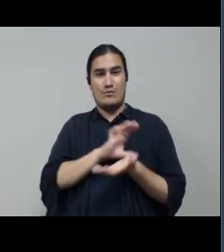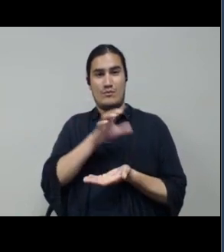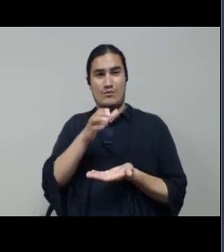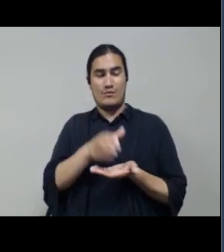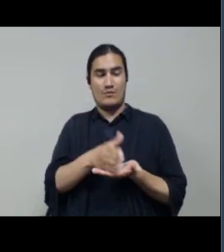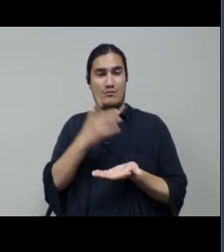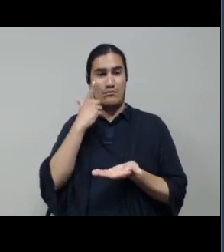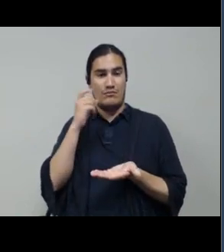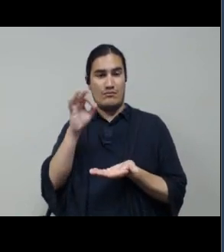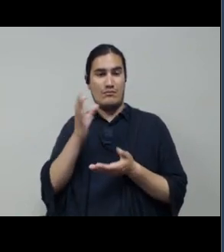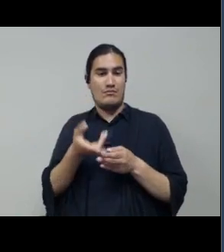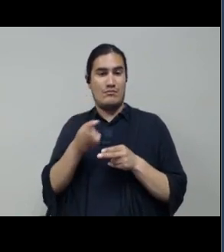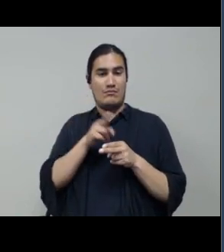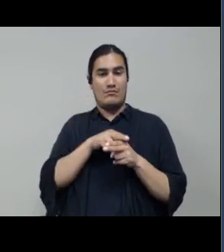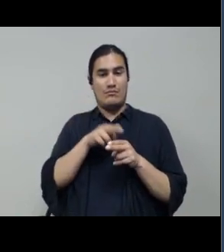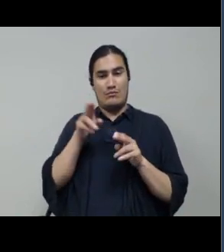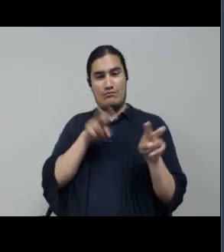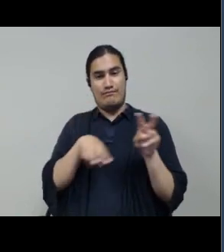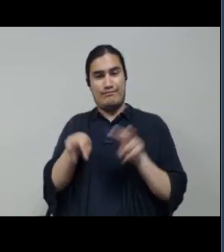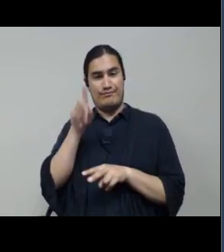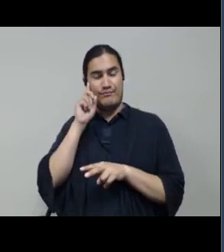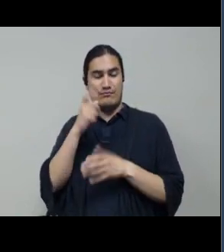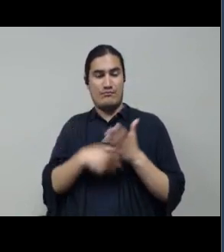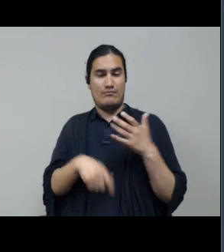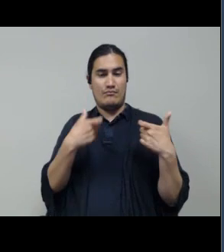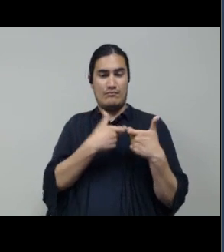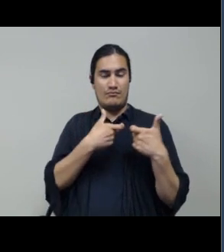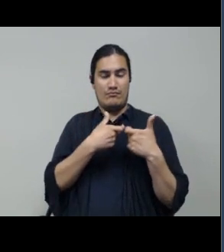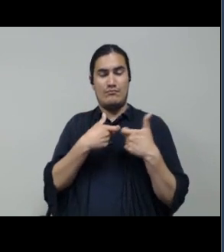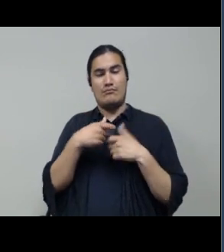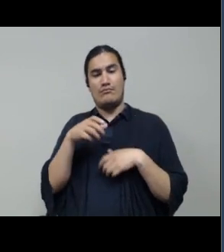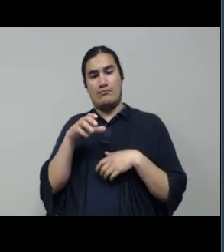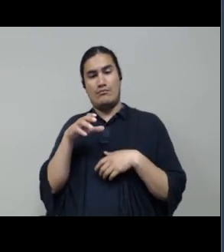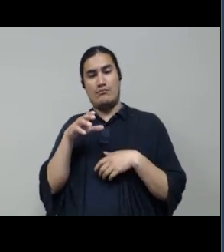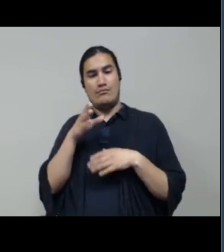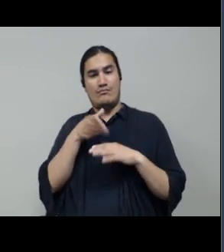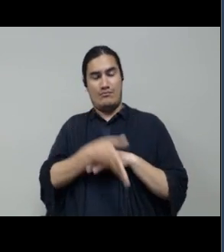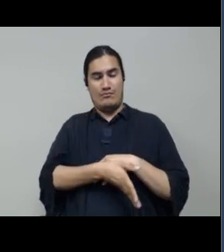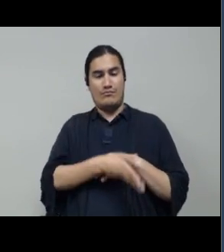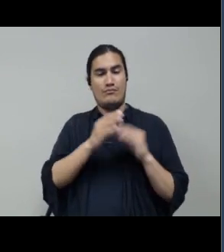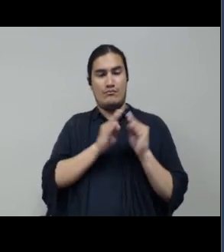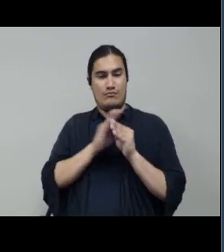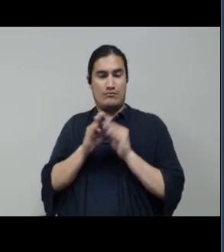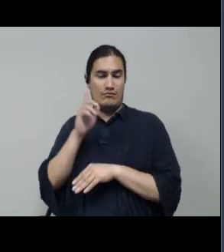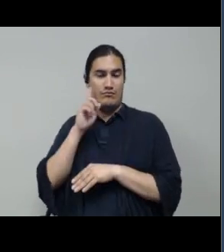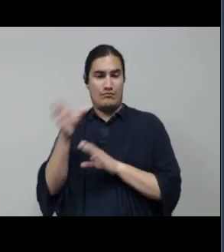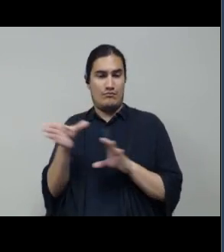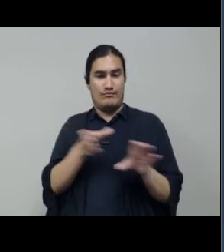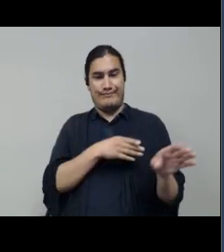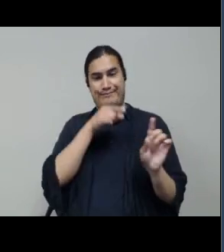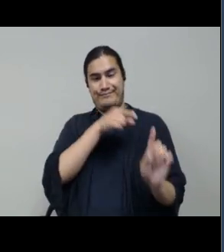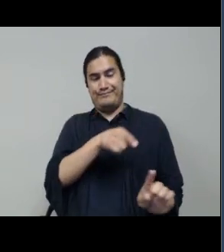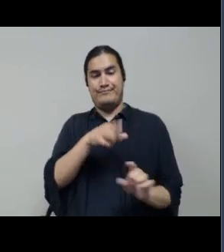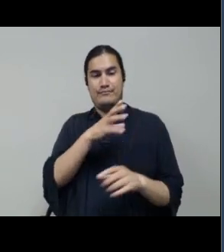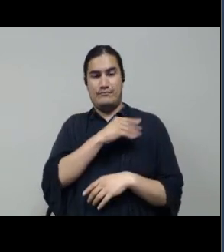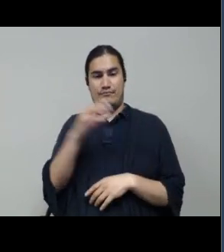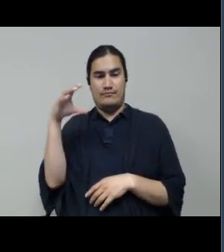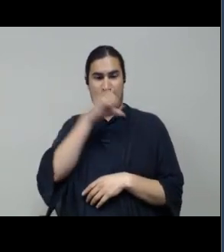the increased scope and cost of electrical and traffic control items after a refinement during the plan specifications and estimate